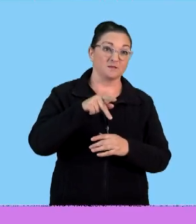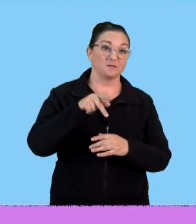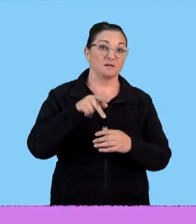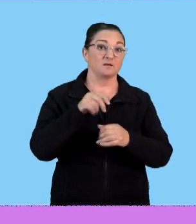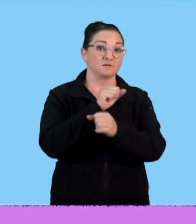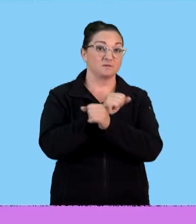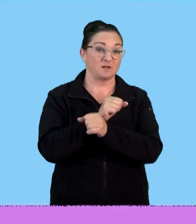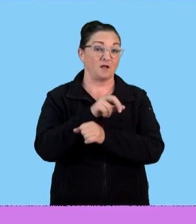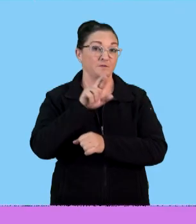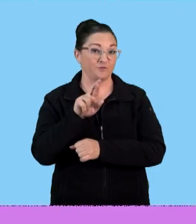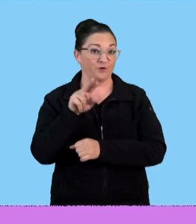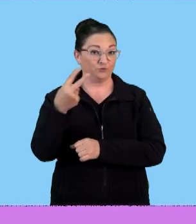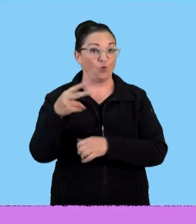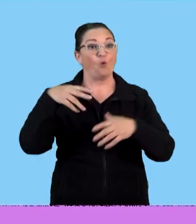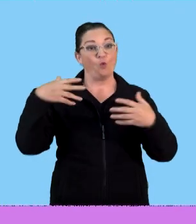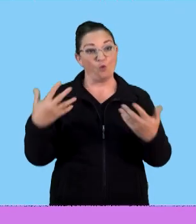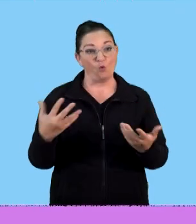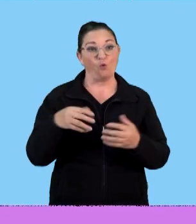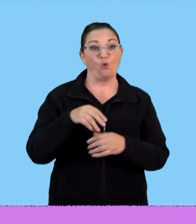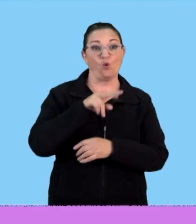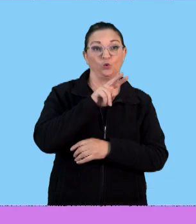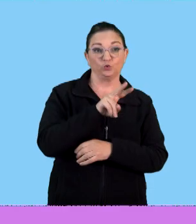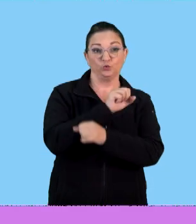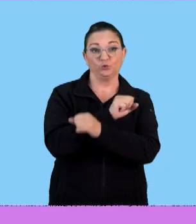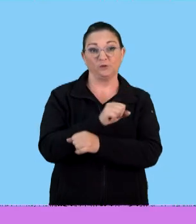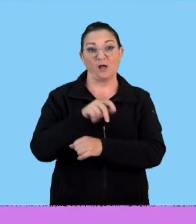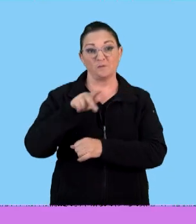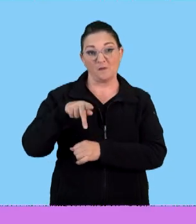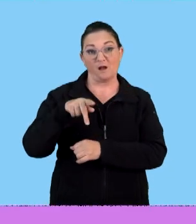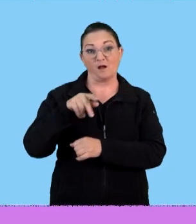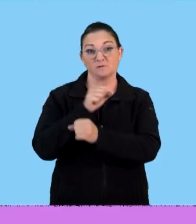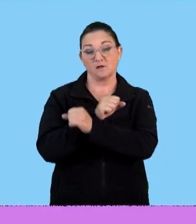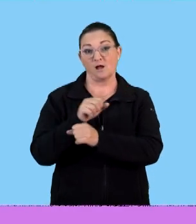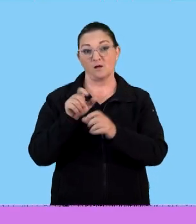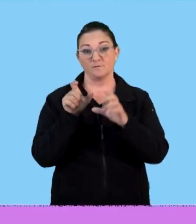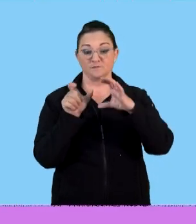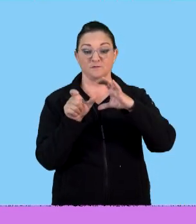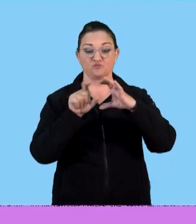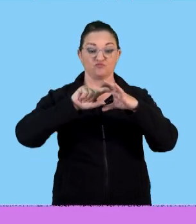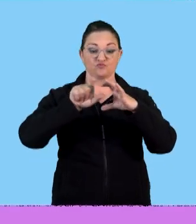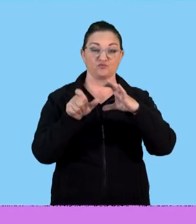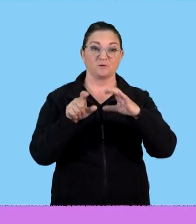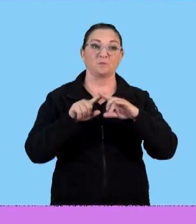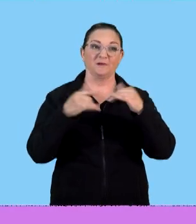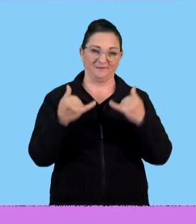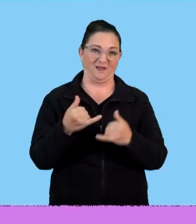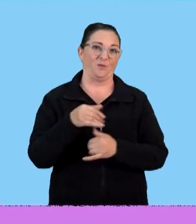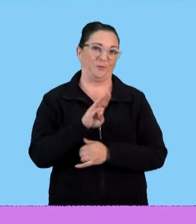or is it B, where we say circumference equals 2 times pi times radius? Now in this case, your answer will